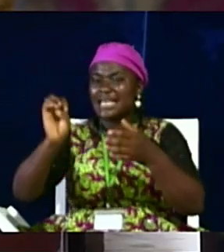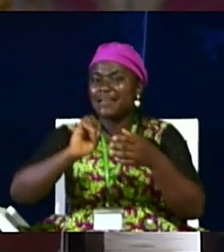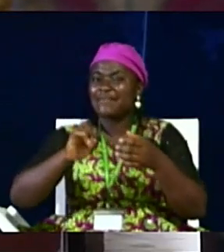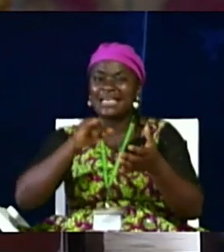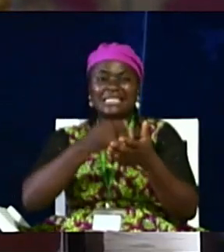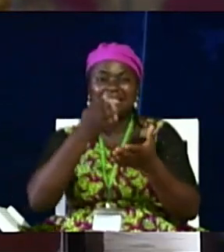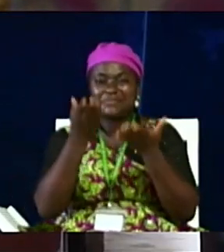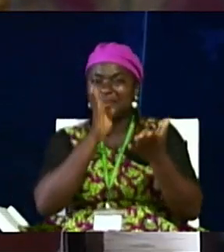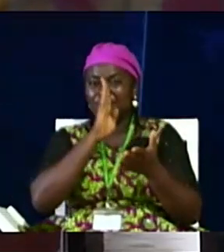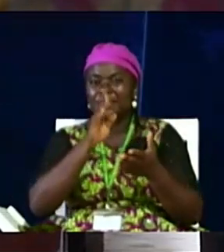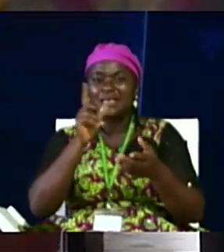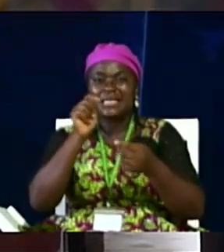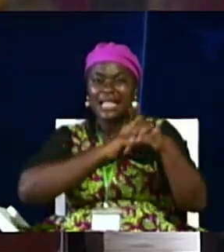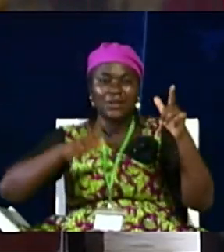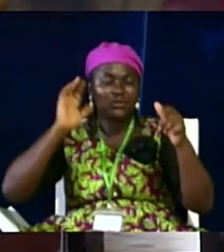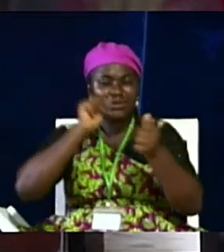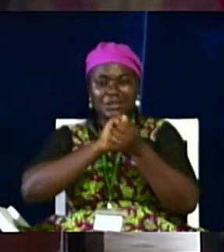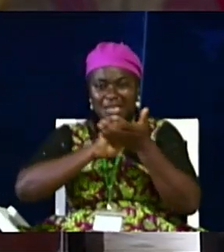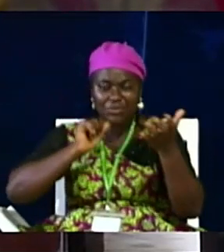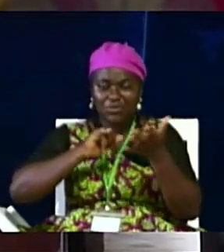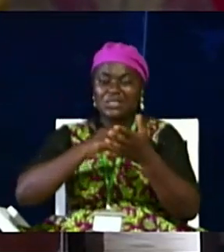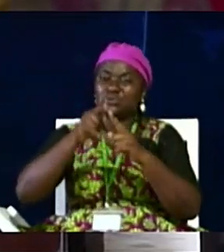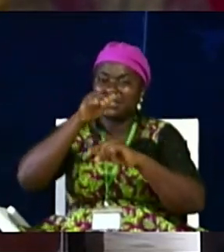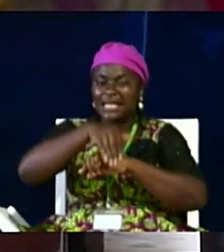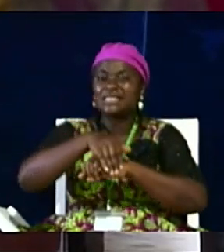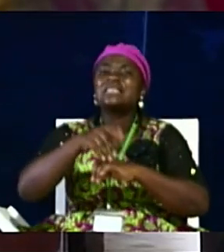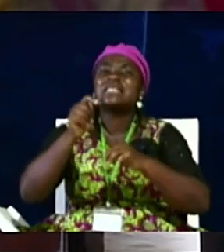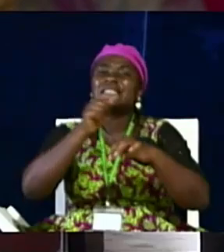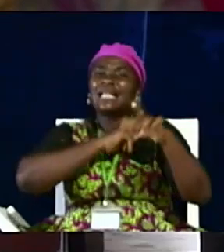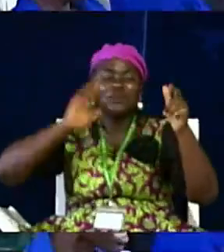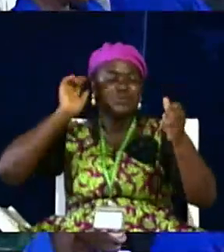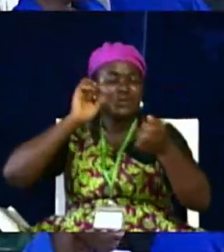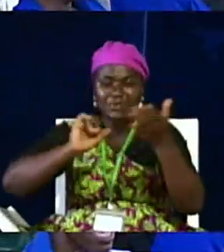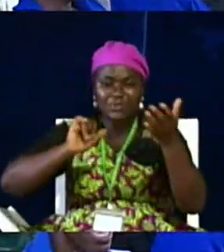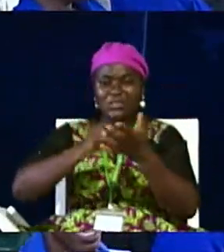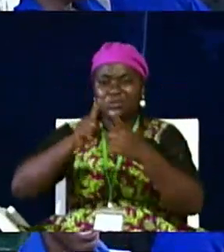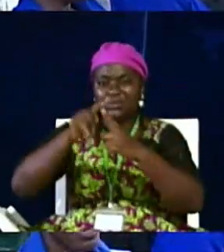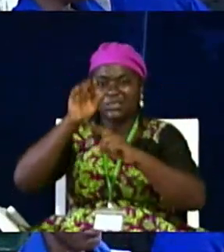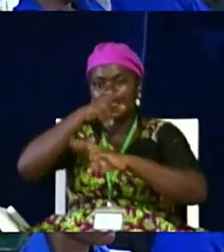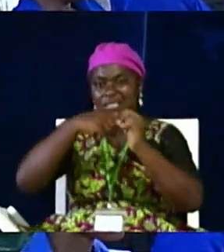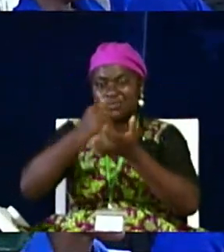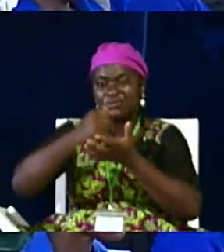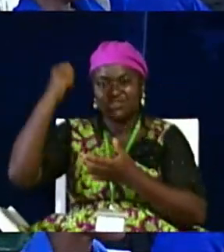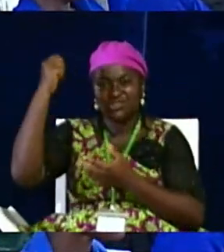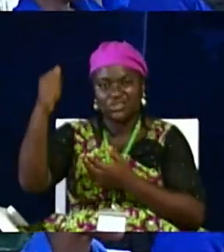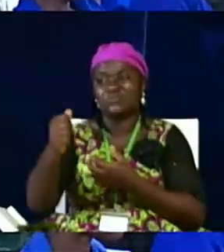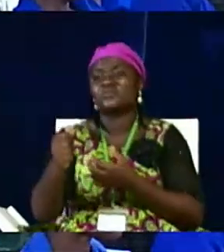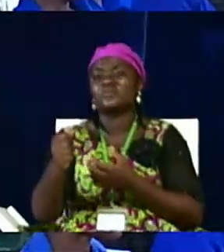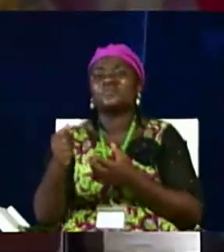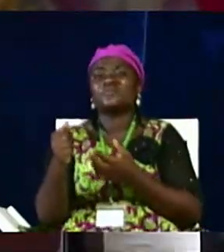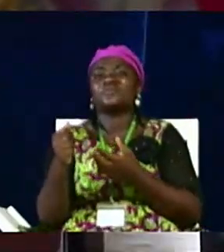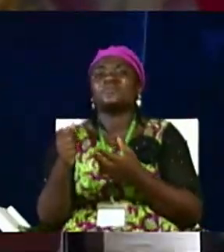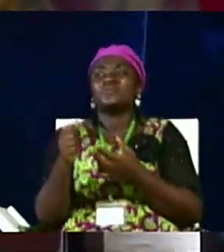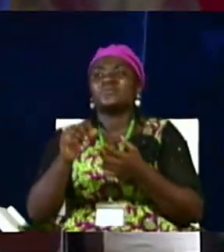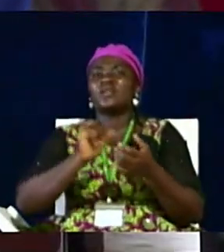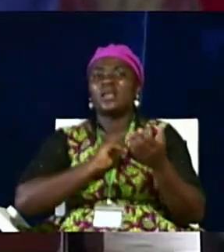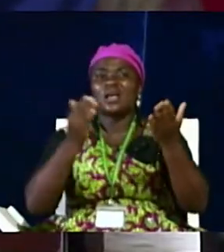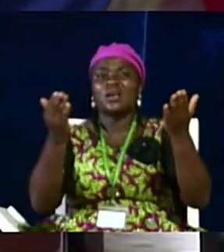remove it tonight. Let your amen be louder than that. I want you to